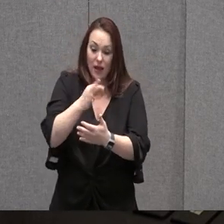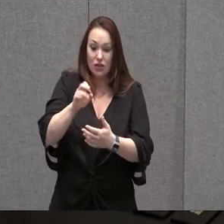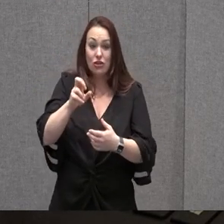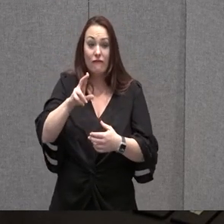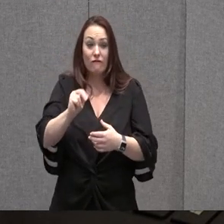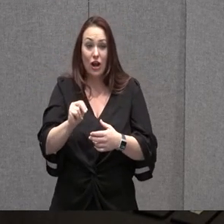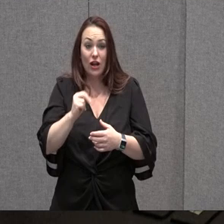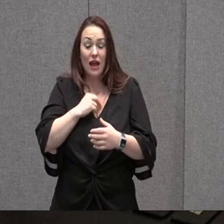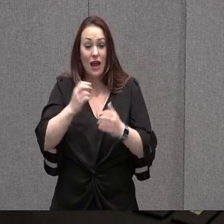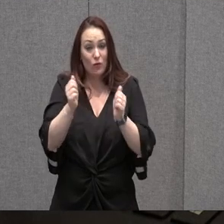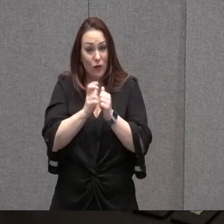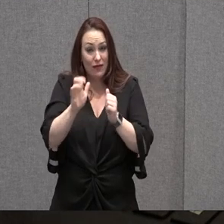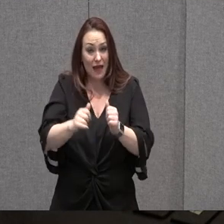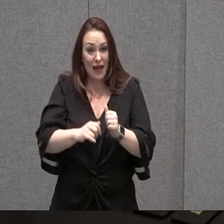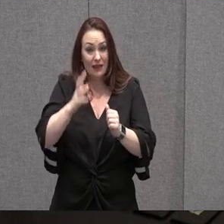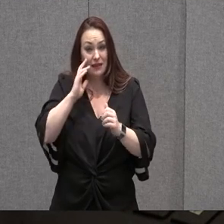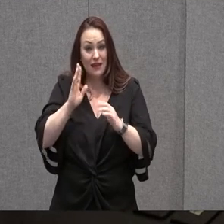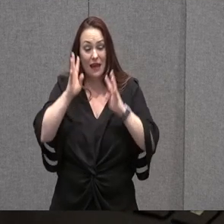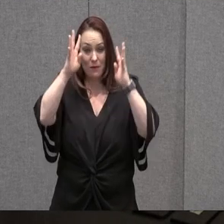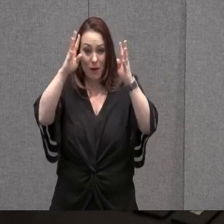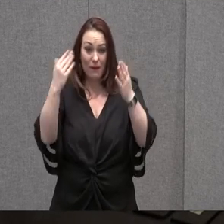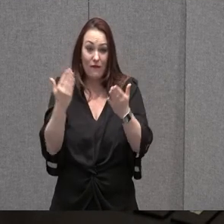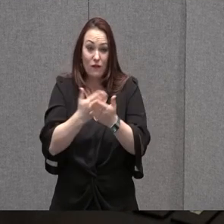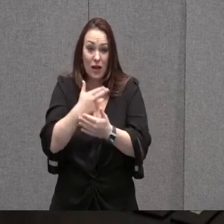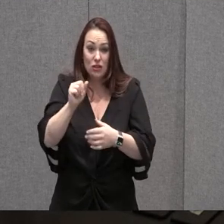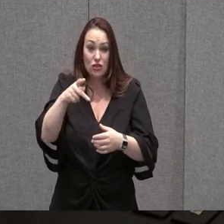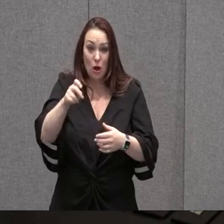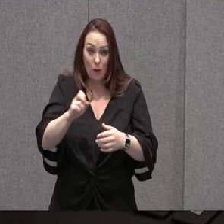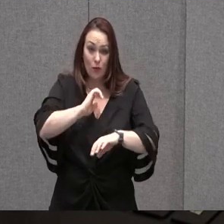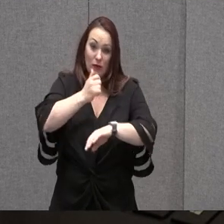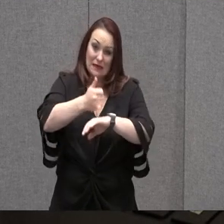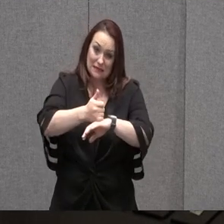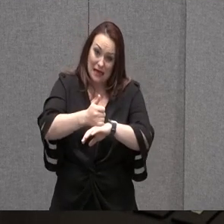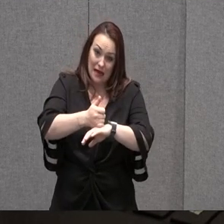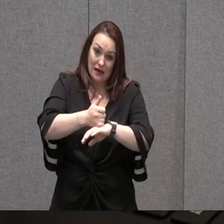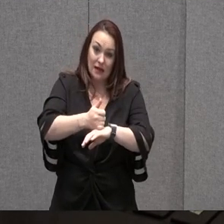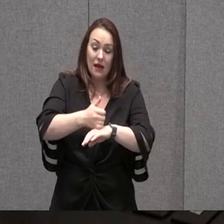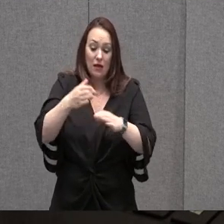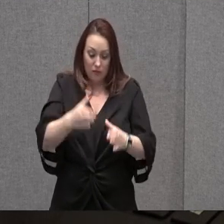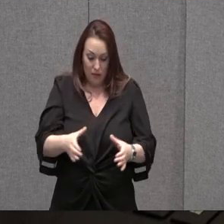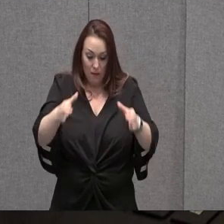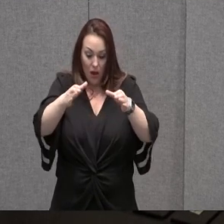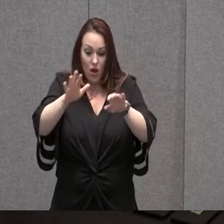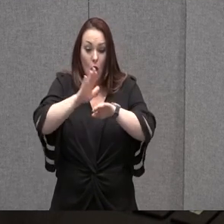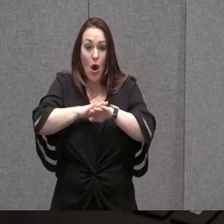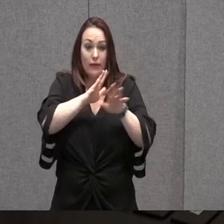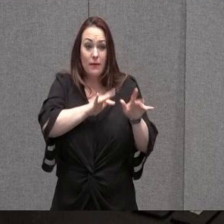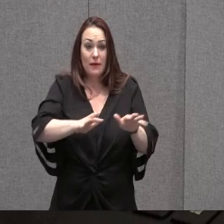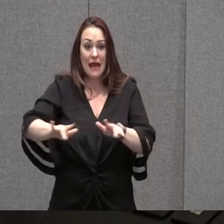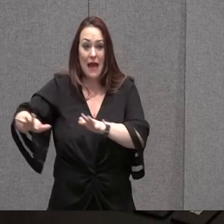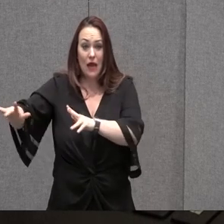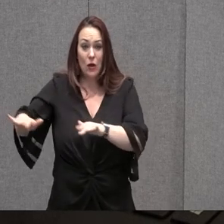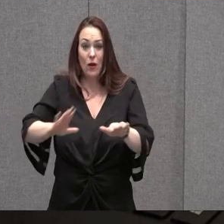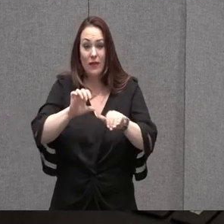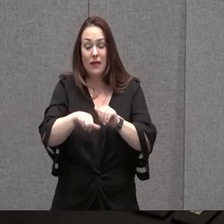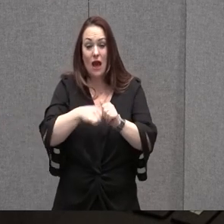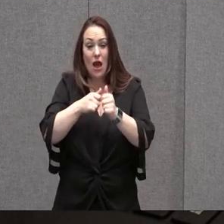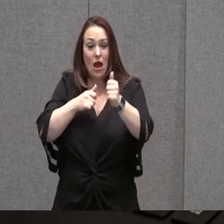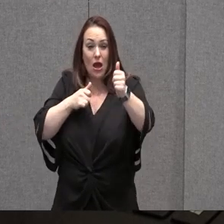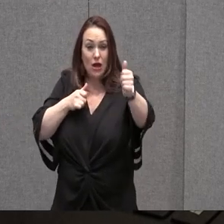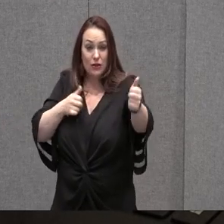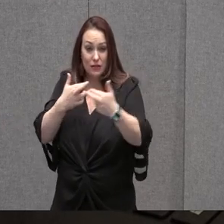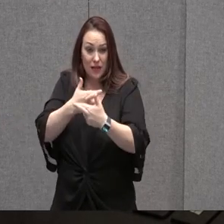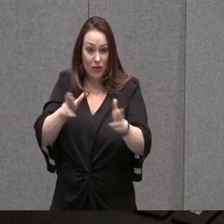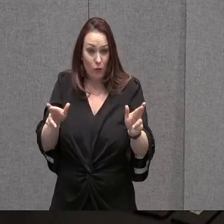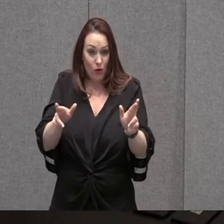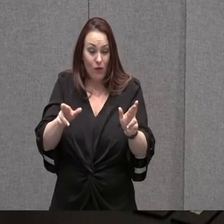came fresh hope. This time, we set the pot on our piano way on the other side of the room where the sun wouldn't give him so